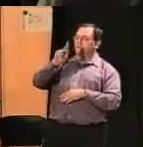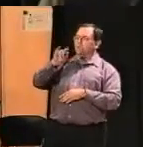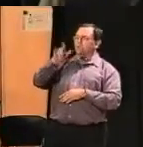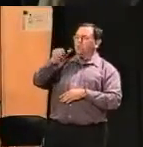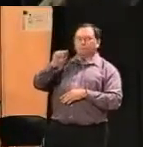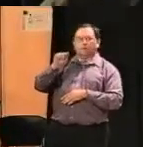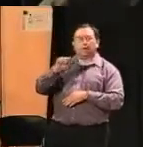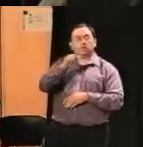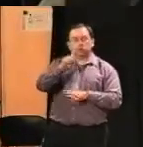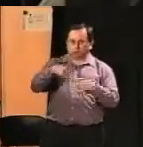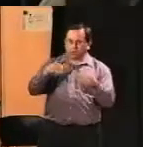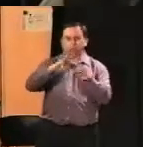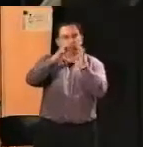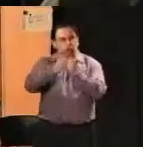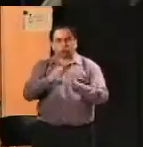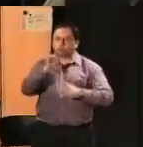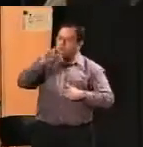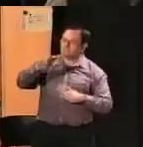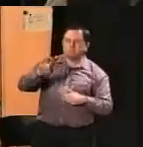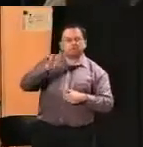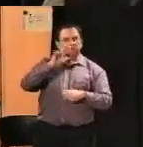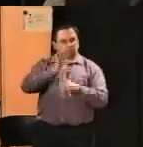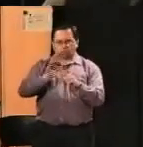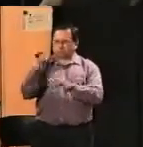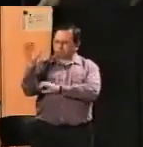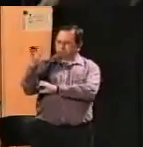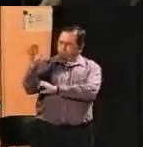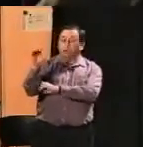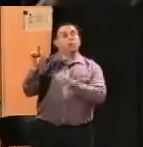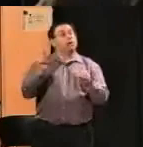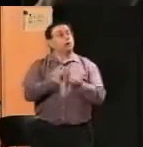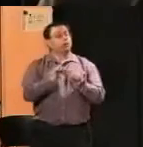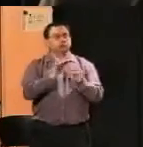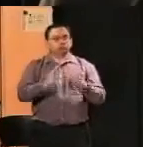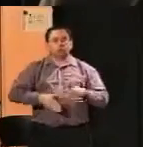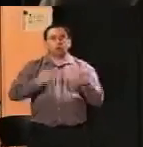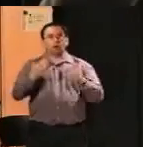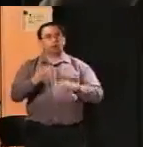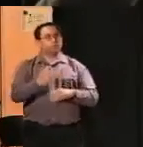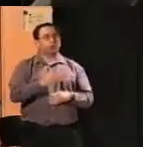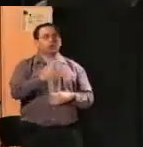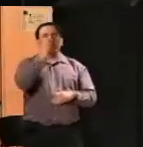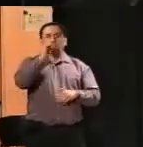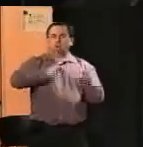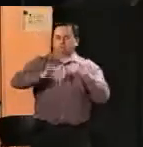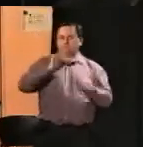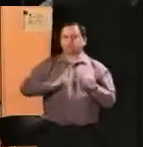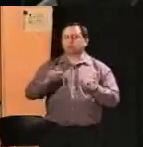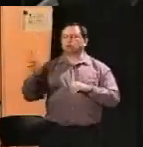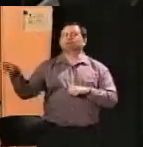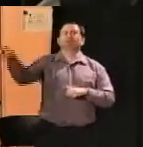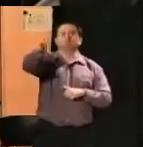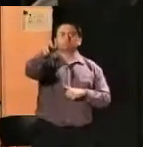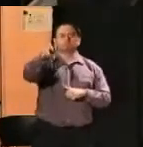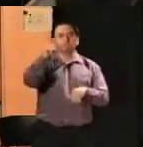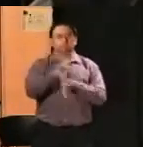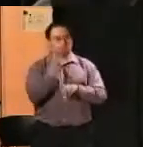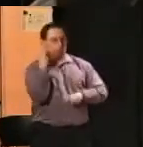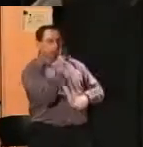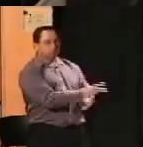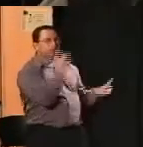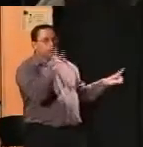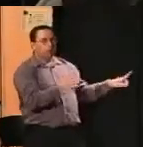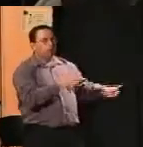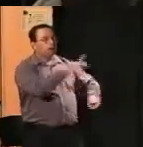offers workshops on ASL and deaf culture. Also, she offers solo comedy shows, to which we'll be treated tonight.